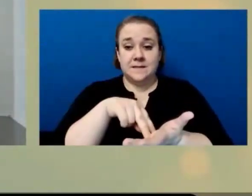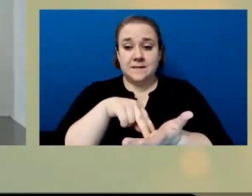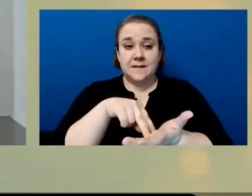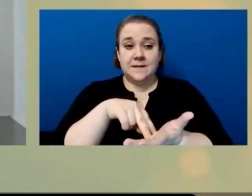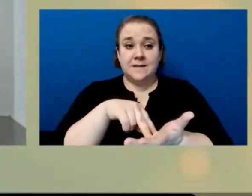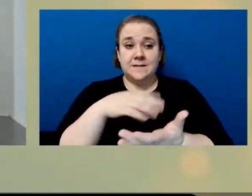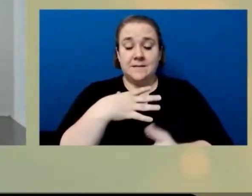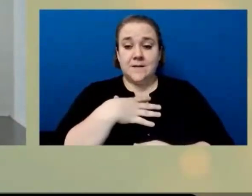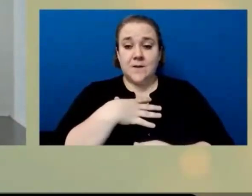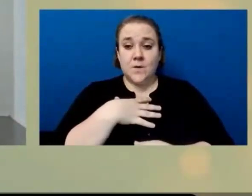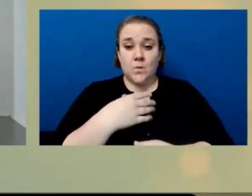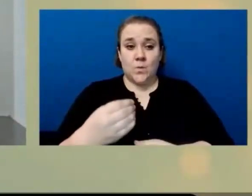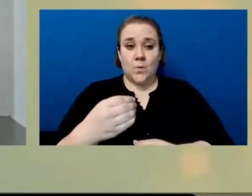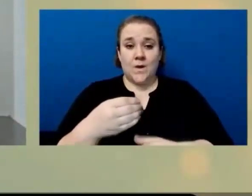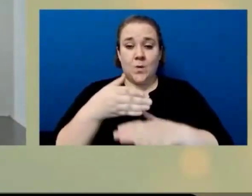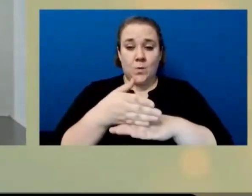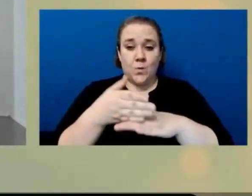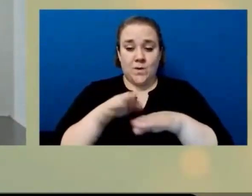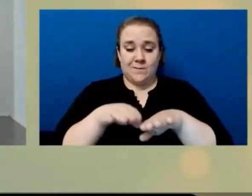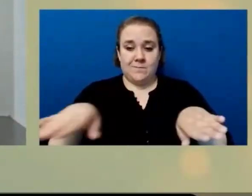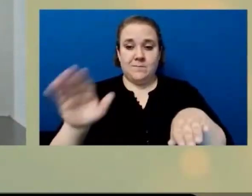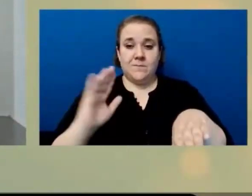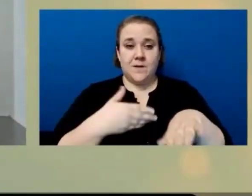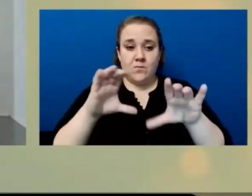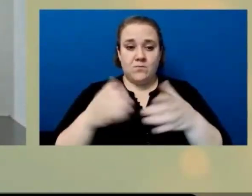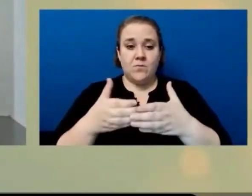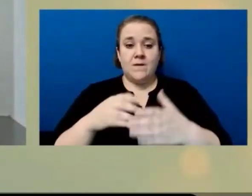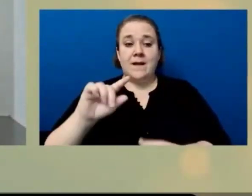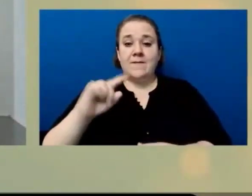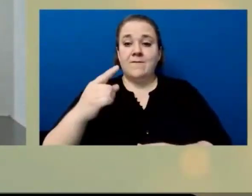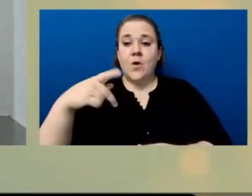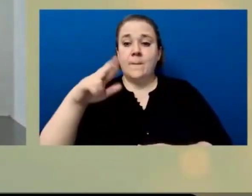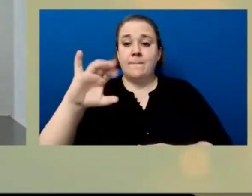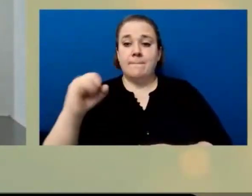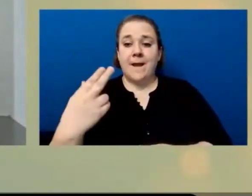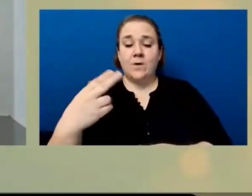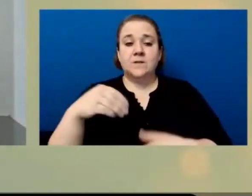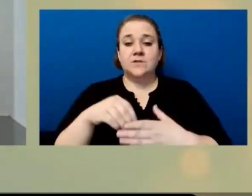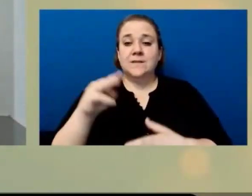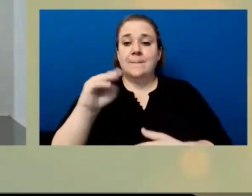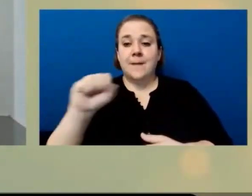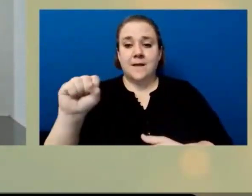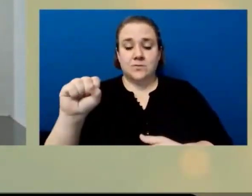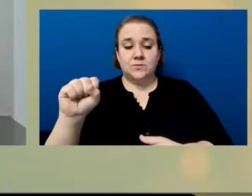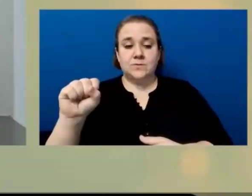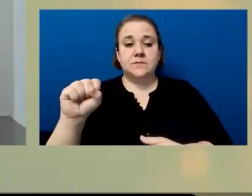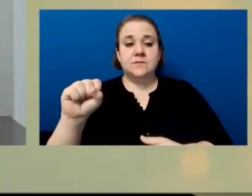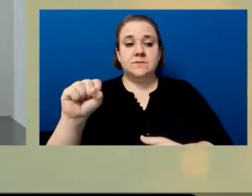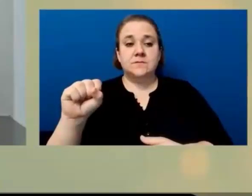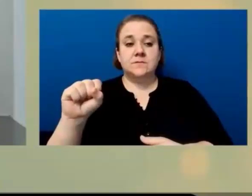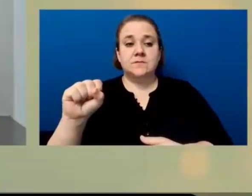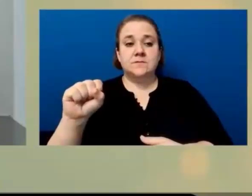of long ago, sends its greetings. We are indeed held by